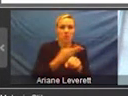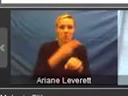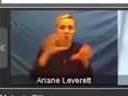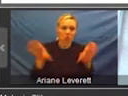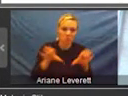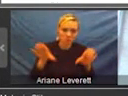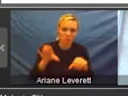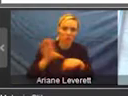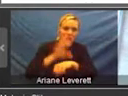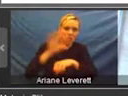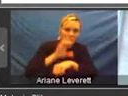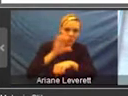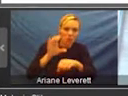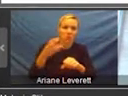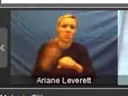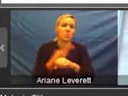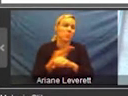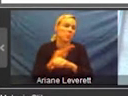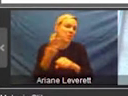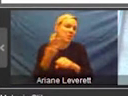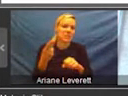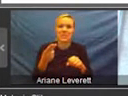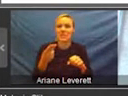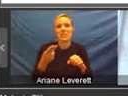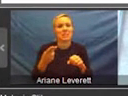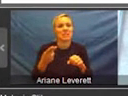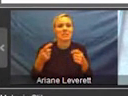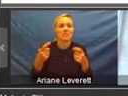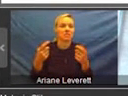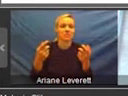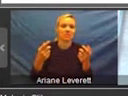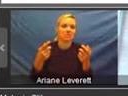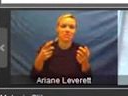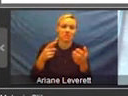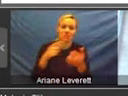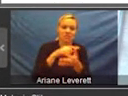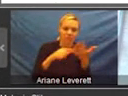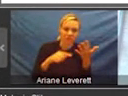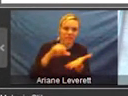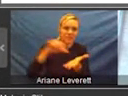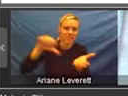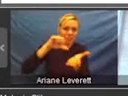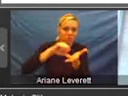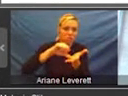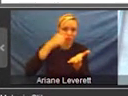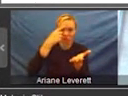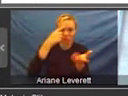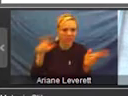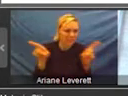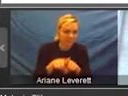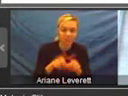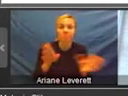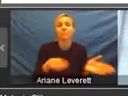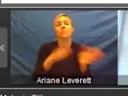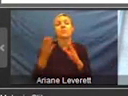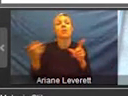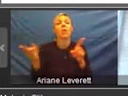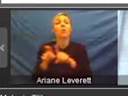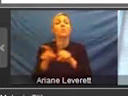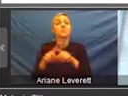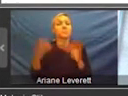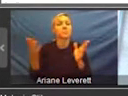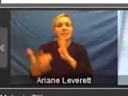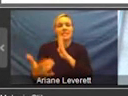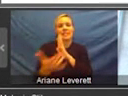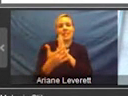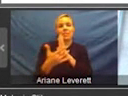by themselves as educational boosts. Also, technical problems soon came up. Who should